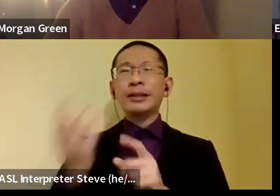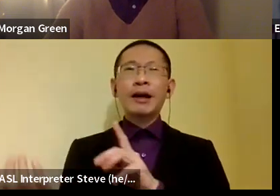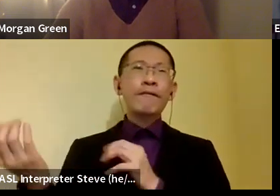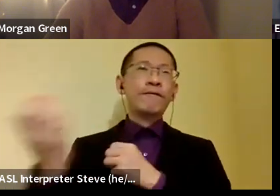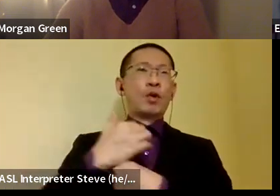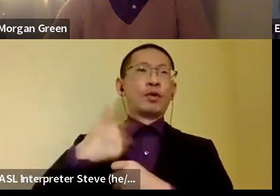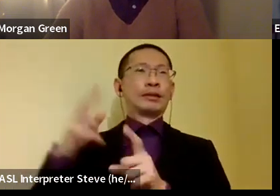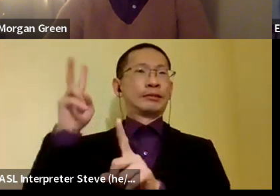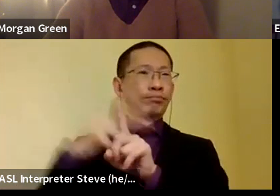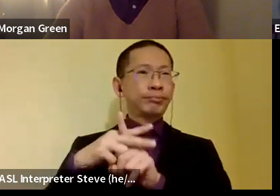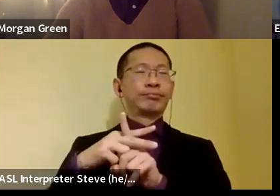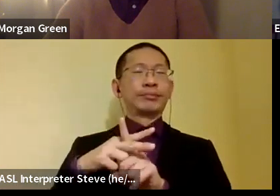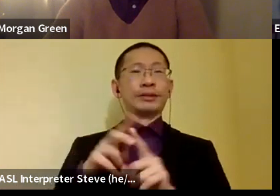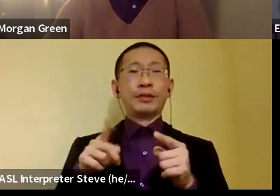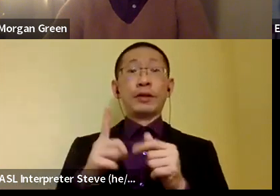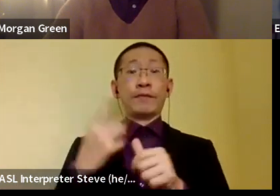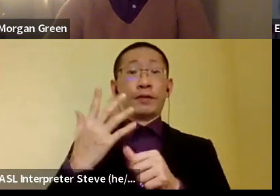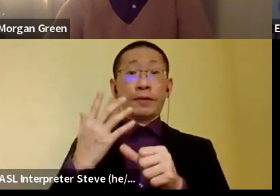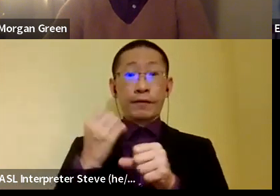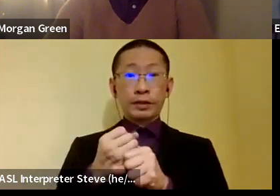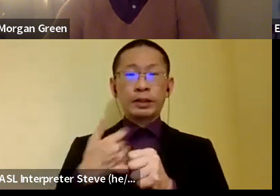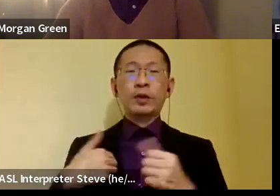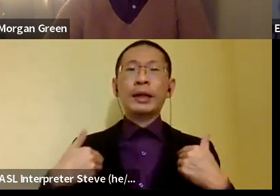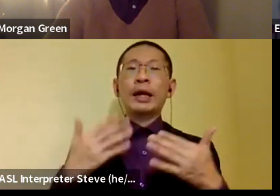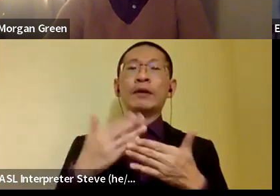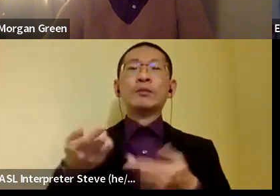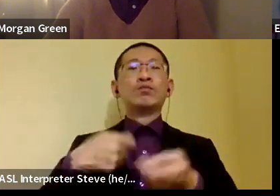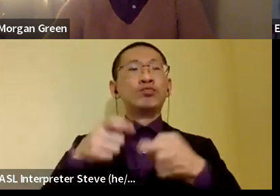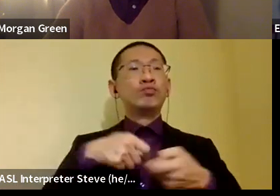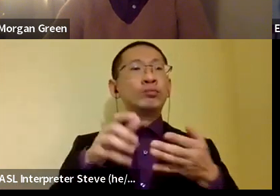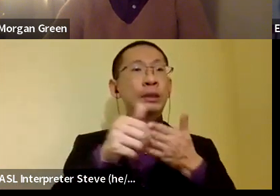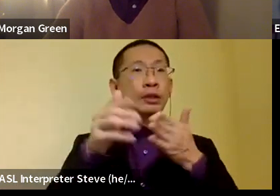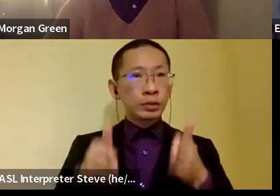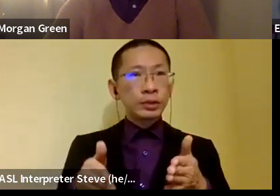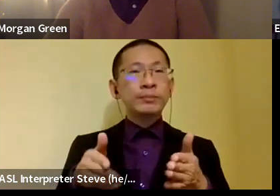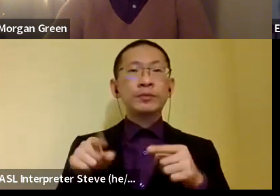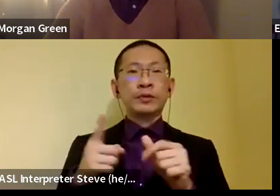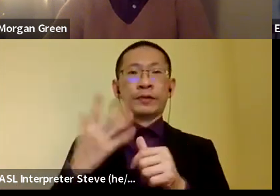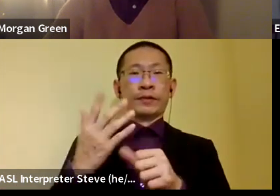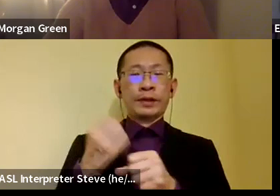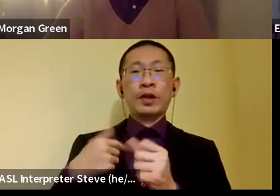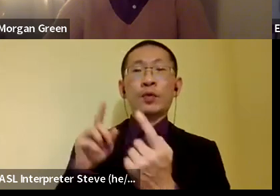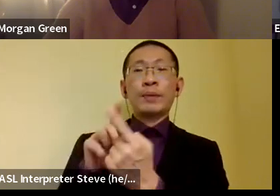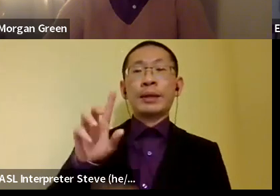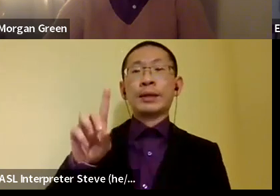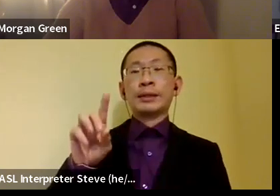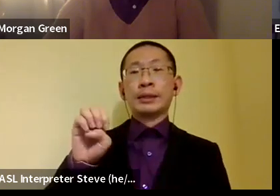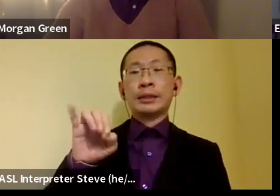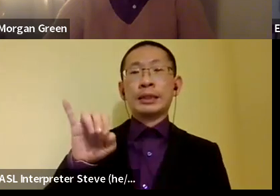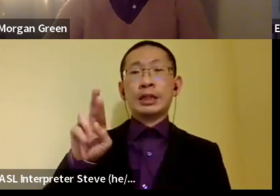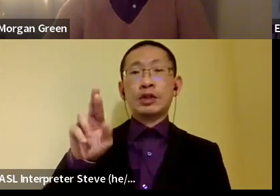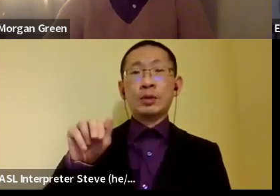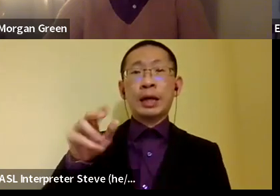And in those first 5 years, we had some leadership change. In those first 5 years, we met Deidre Harrington, who started off as